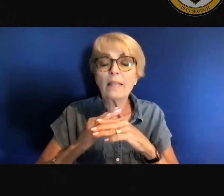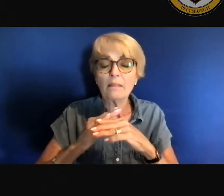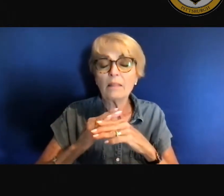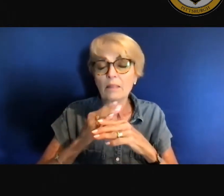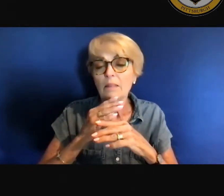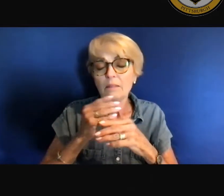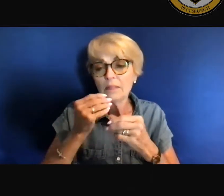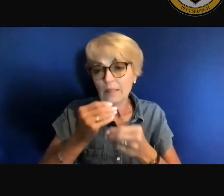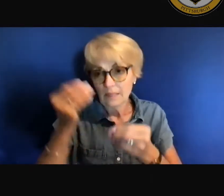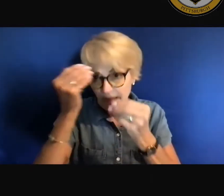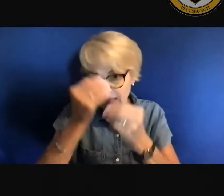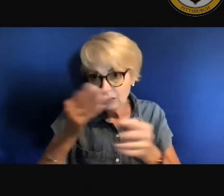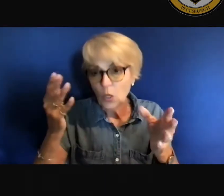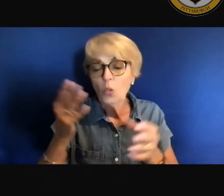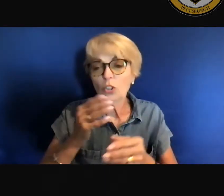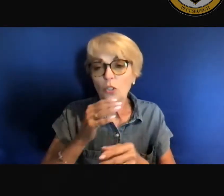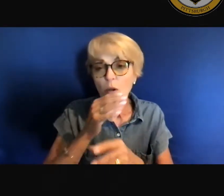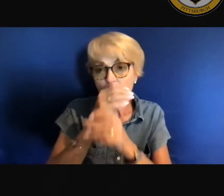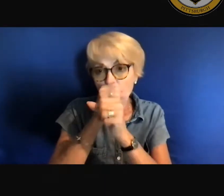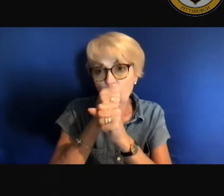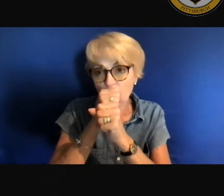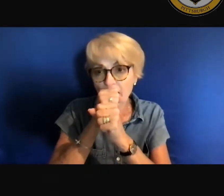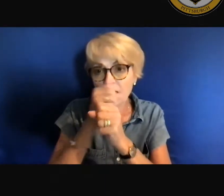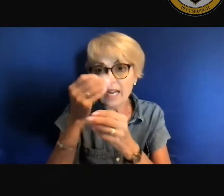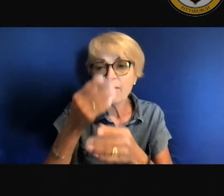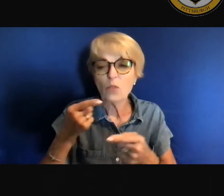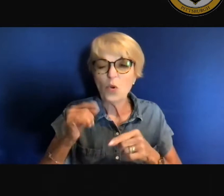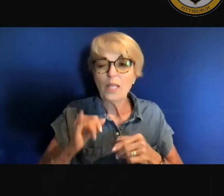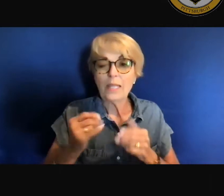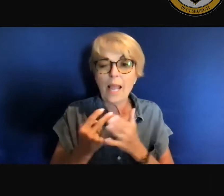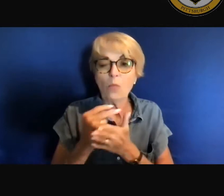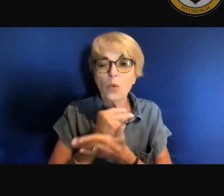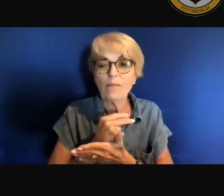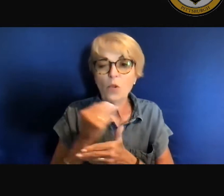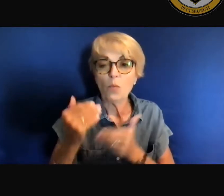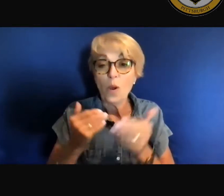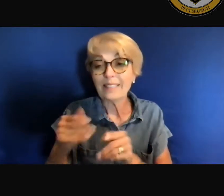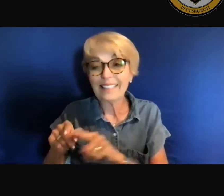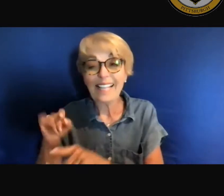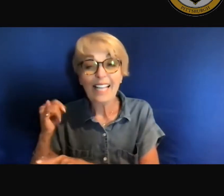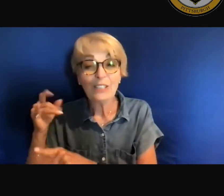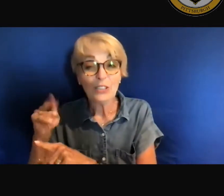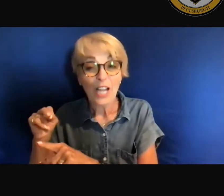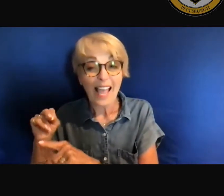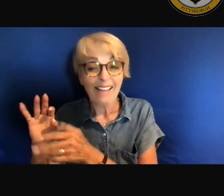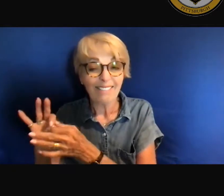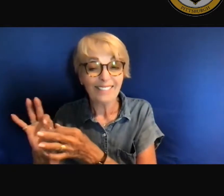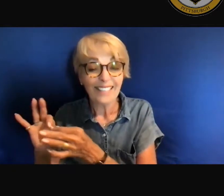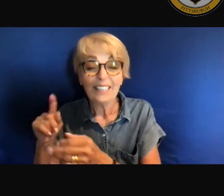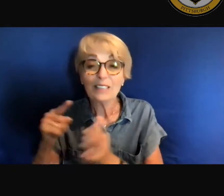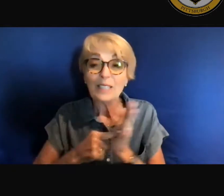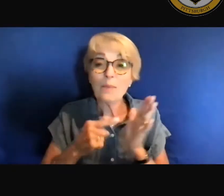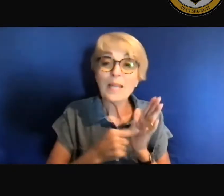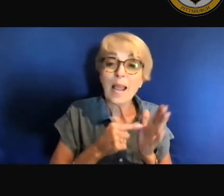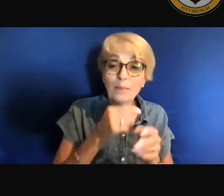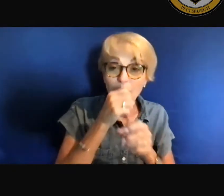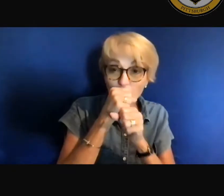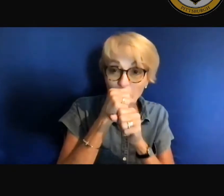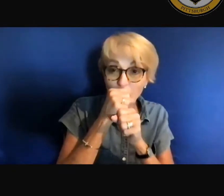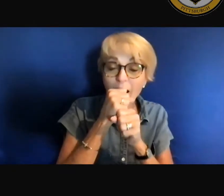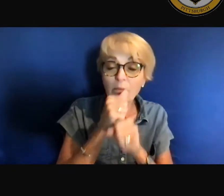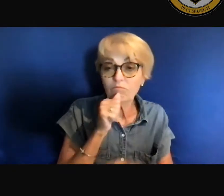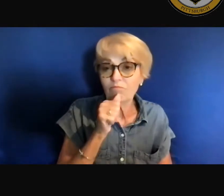from respondents during the review process. You heard Jen mention earlier, sometimes proprietary information